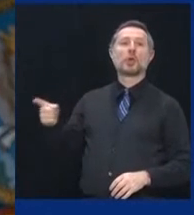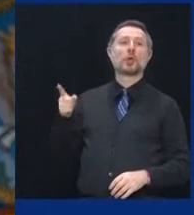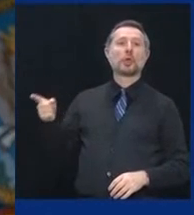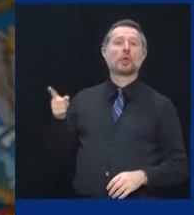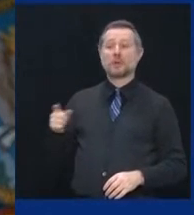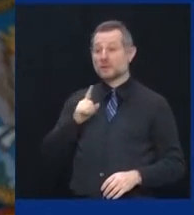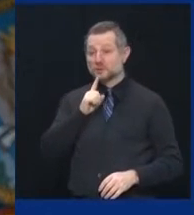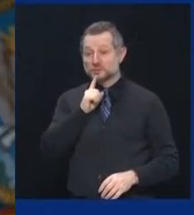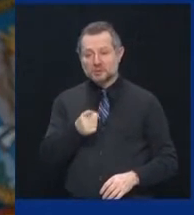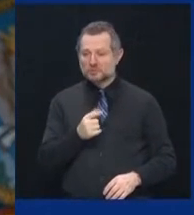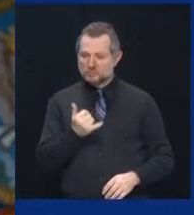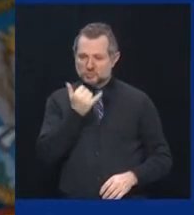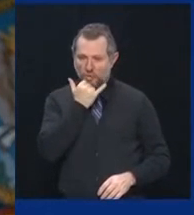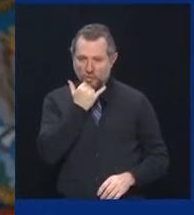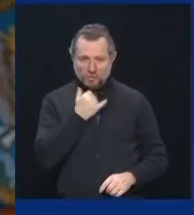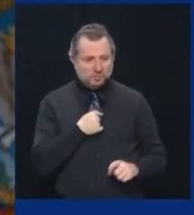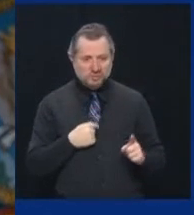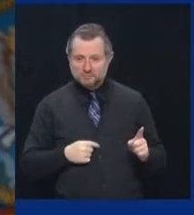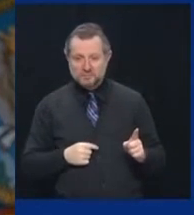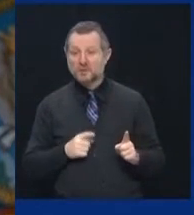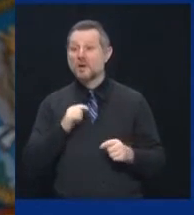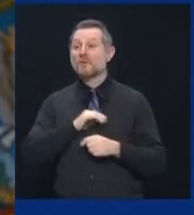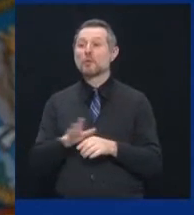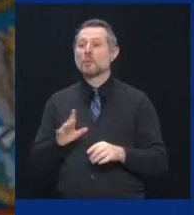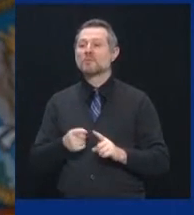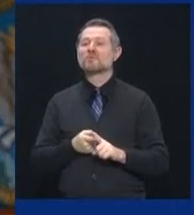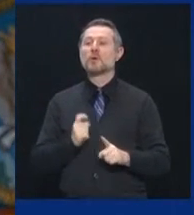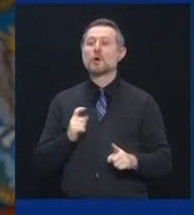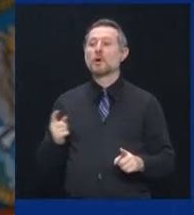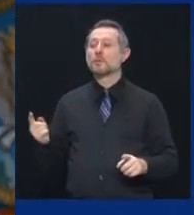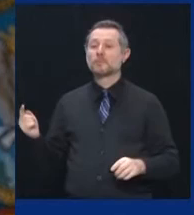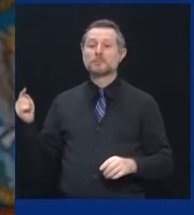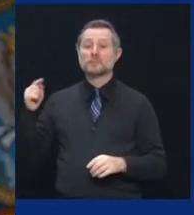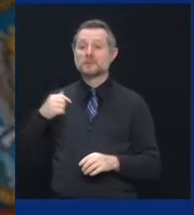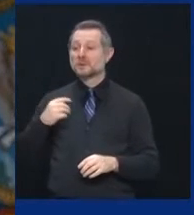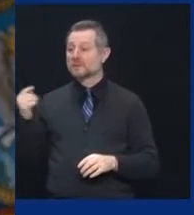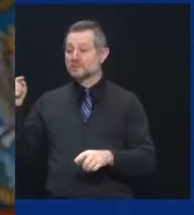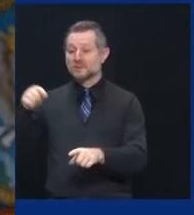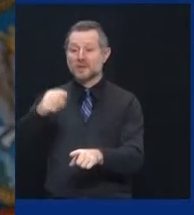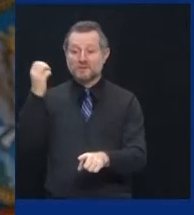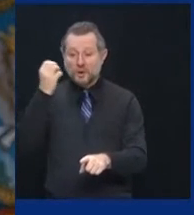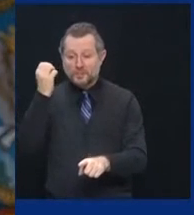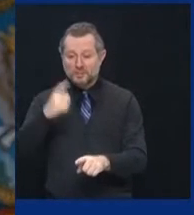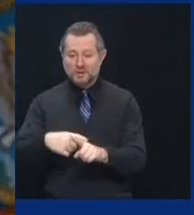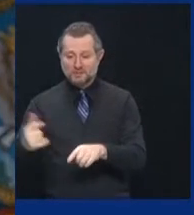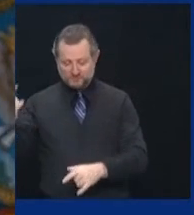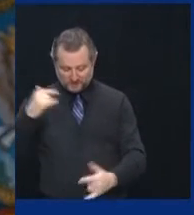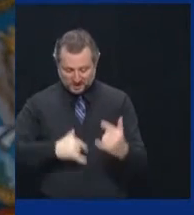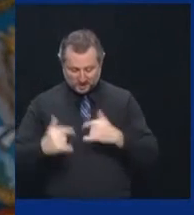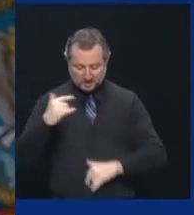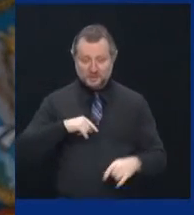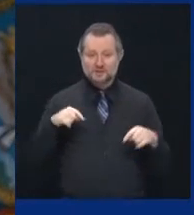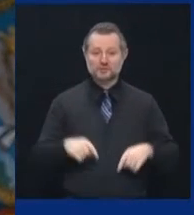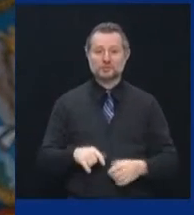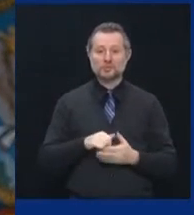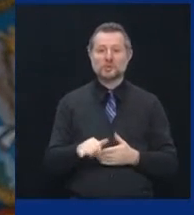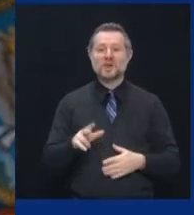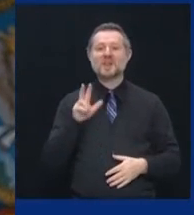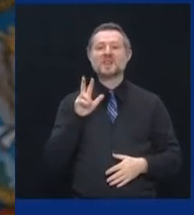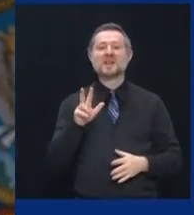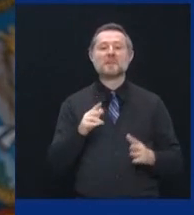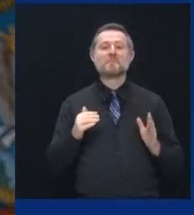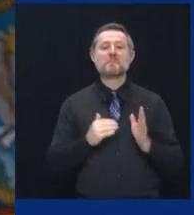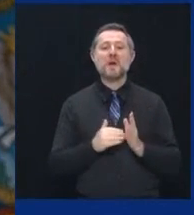wrong. COVID had already traveled to Europe, and 3 million Europeans had already traveled to New York before the